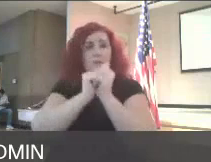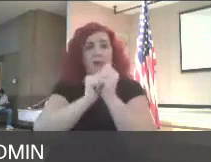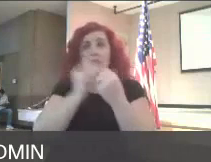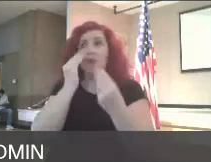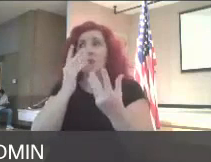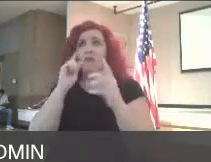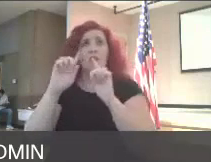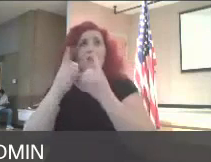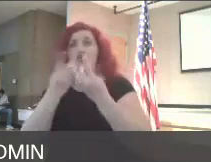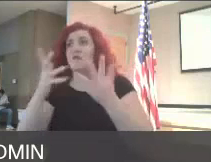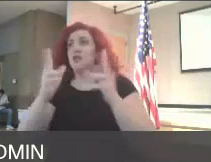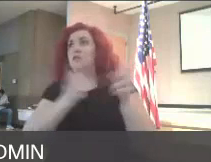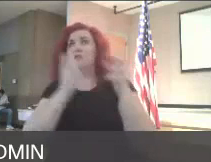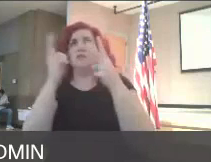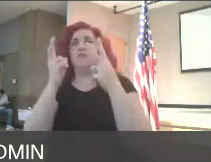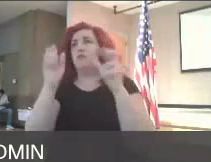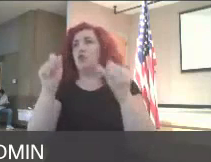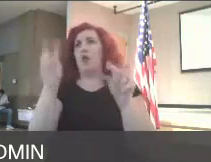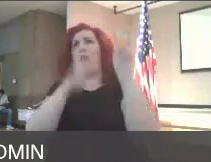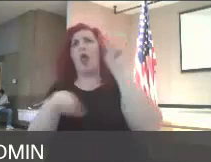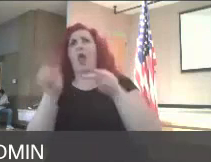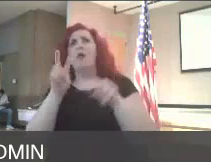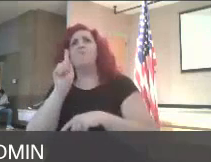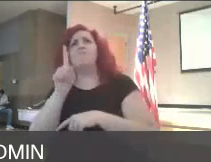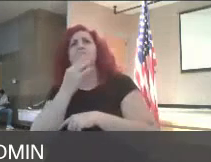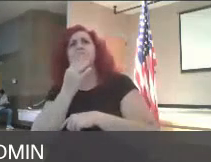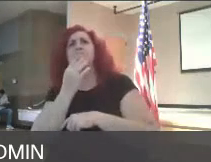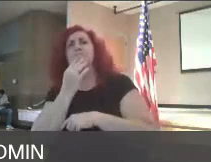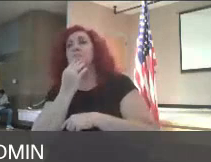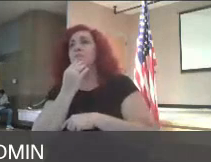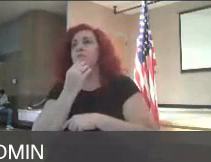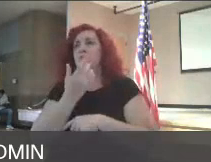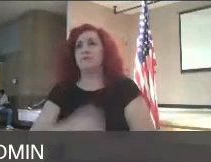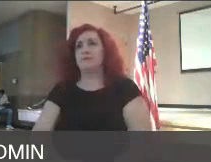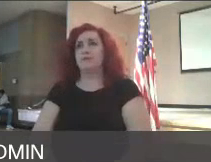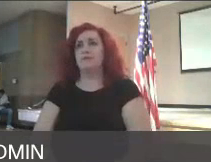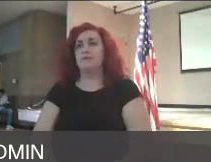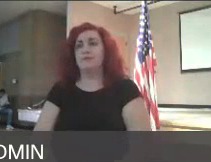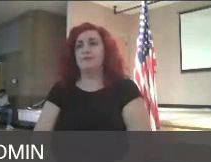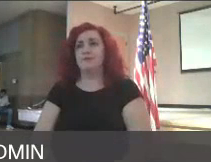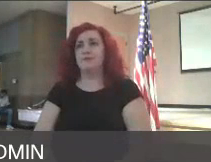the districts that are the grid are up there for you guys to go take a look in both PDF and Excel.